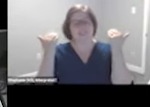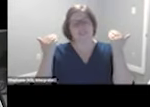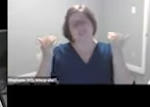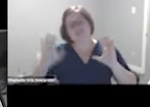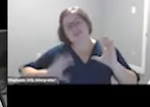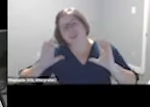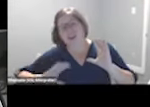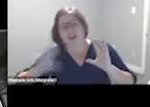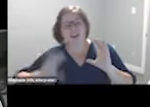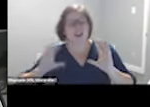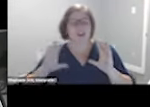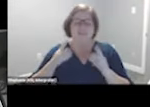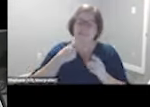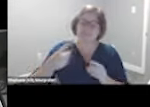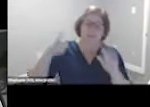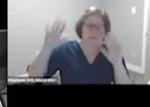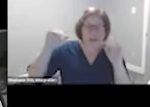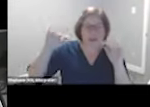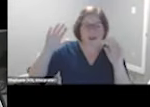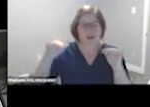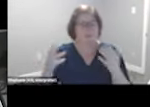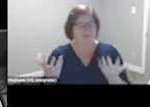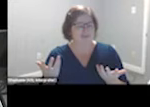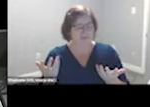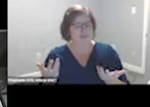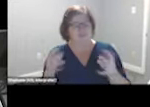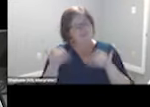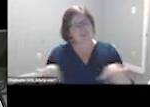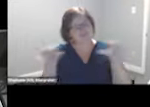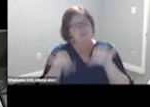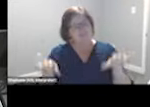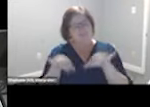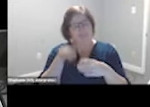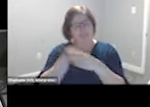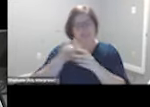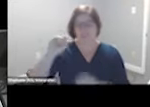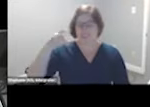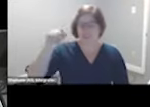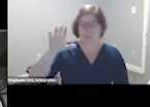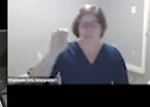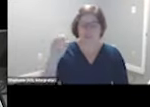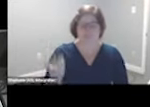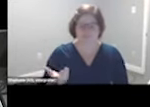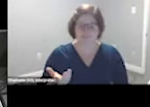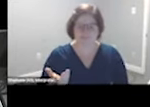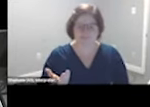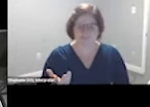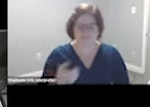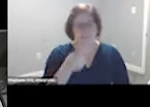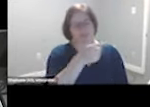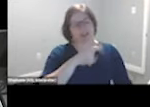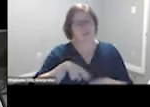then farewell each other. And that's pretty much the life in space. And of course you have my ponytails are